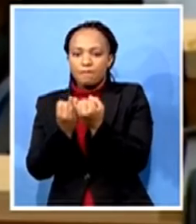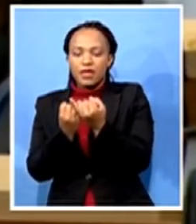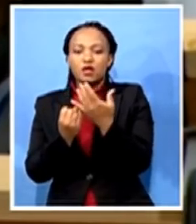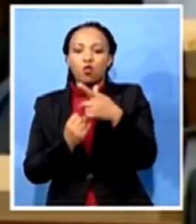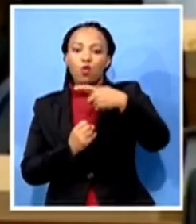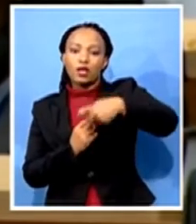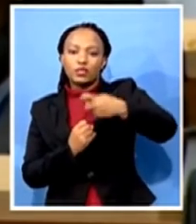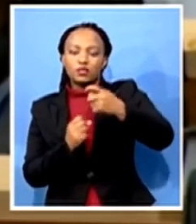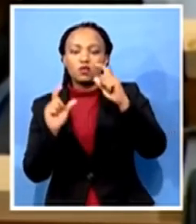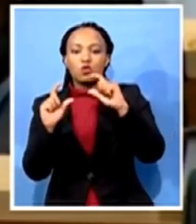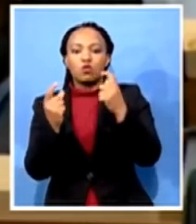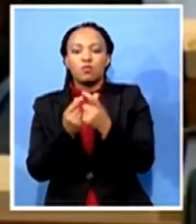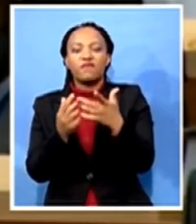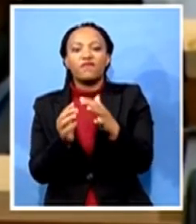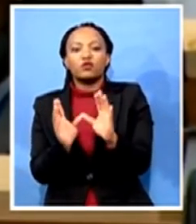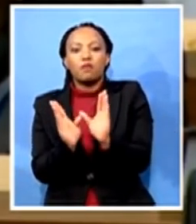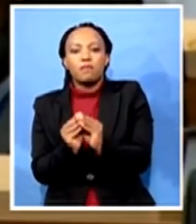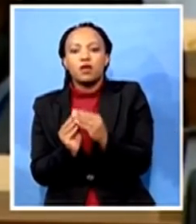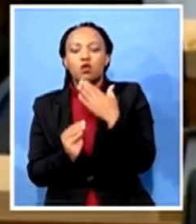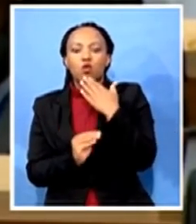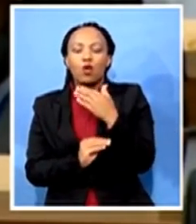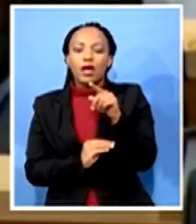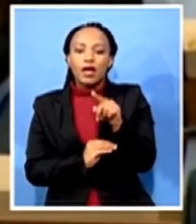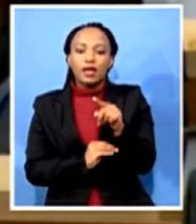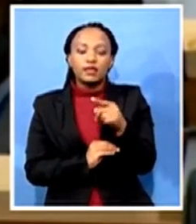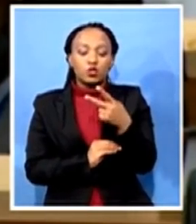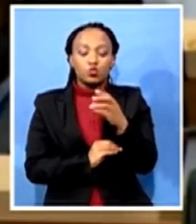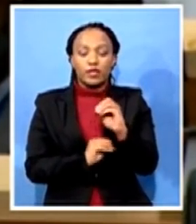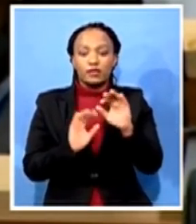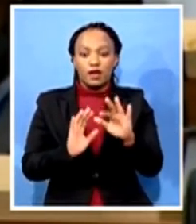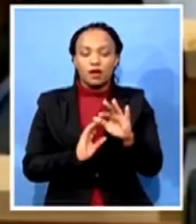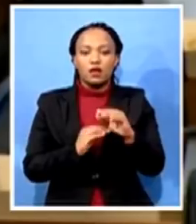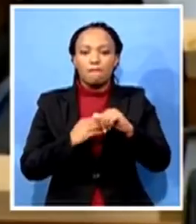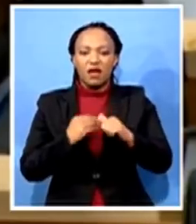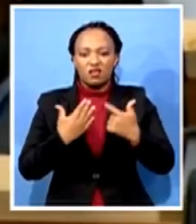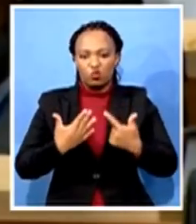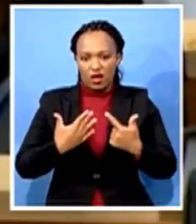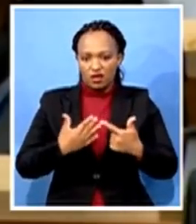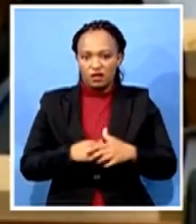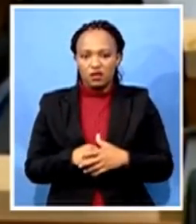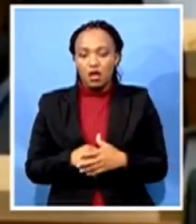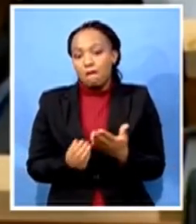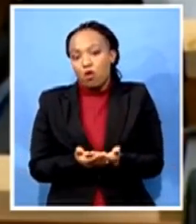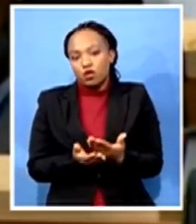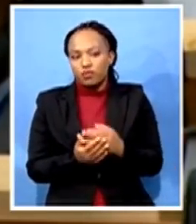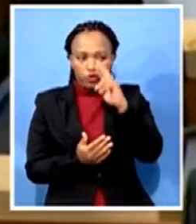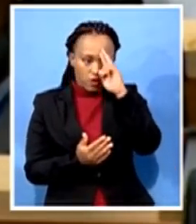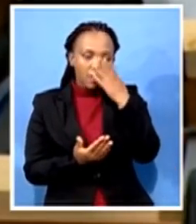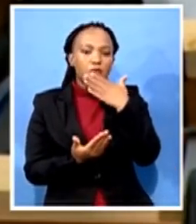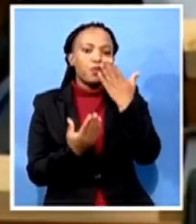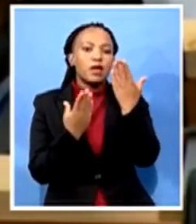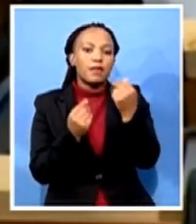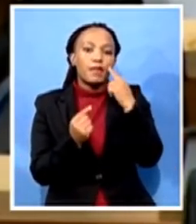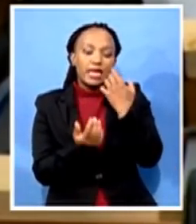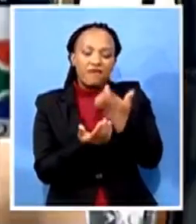July 2010. Now, you may not recall the figures, but that's the evidence. You're